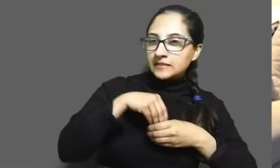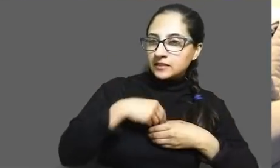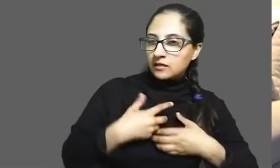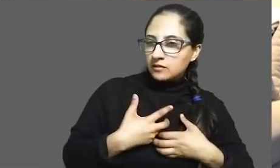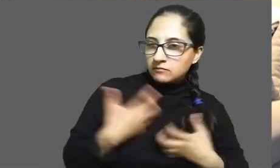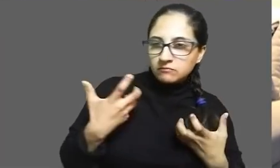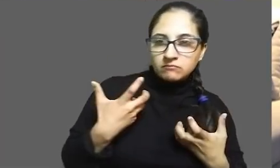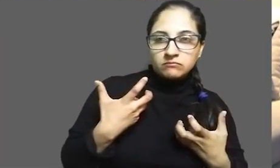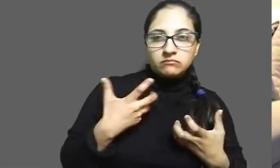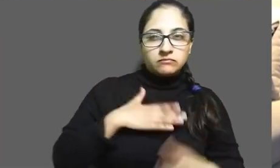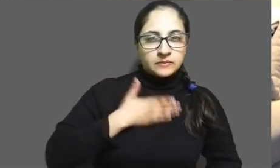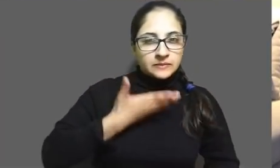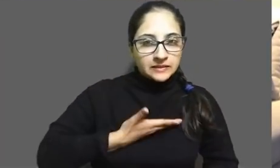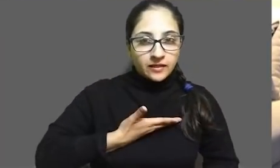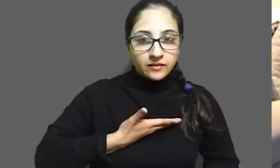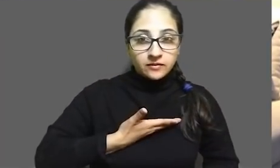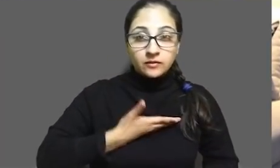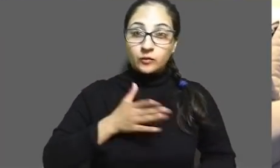well-being.